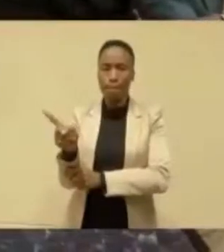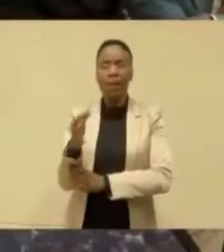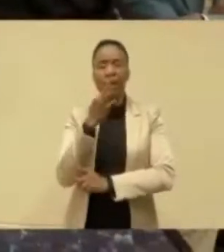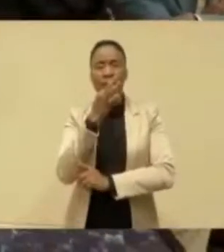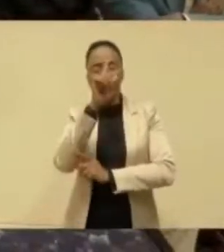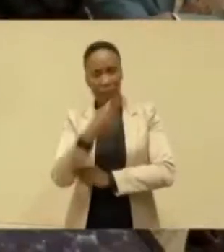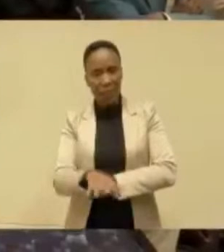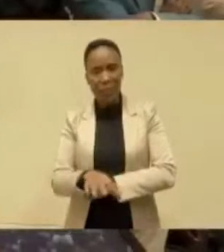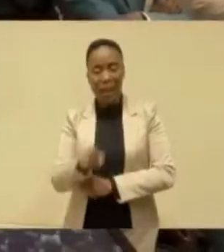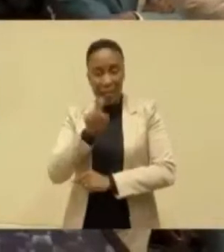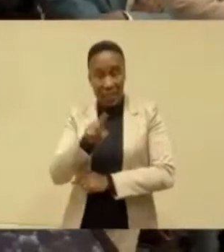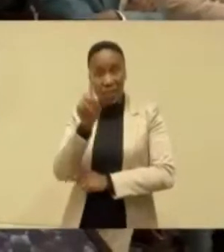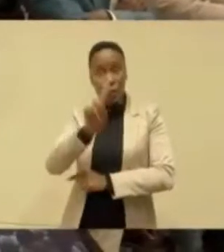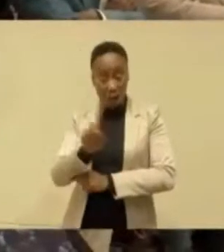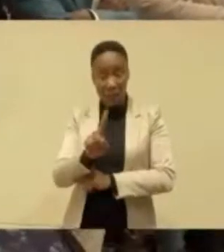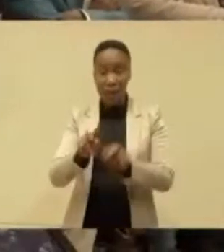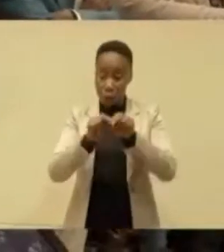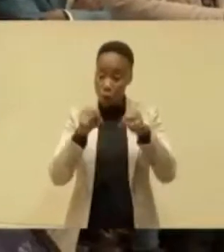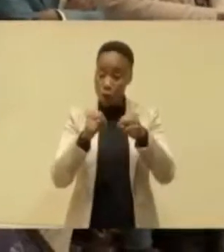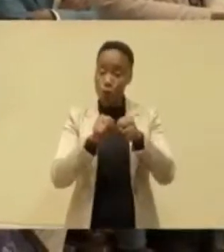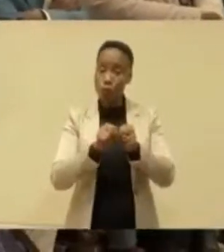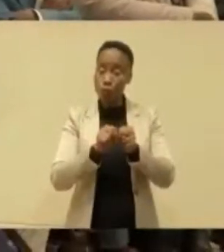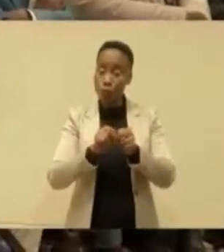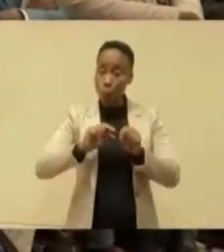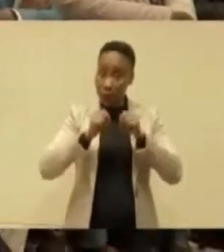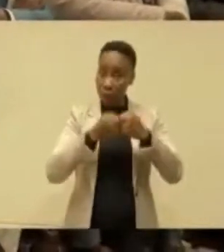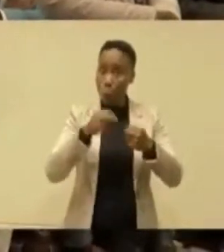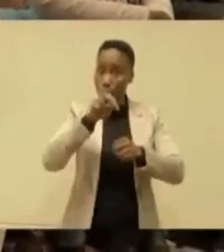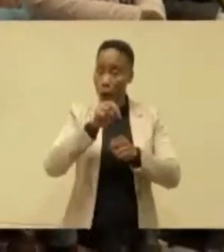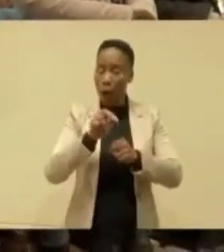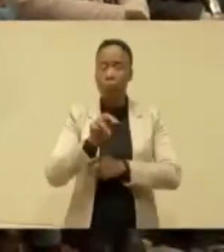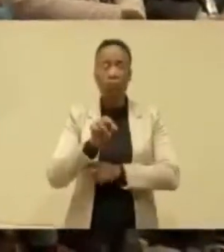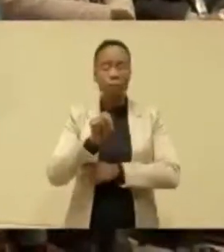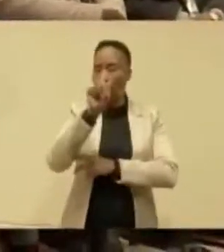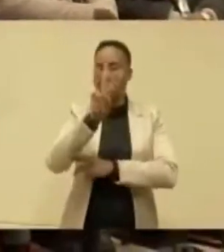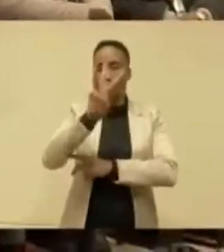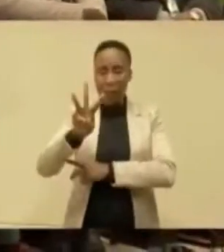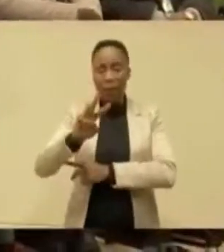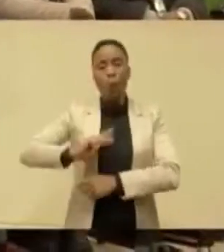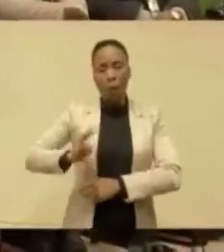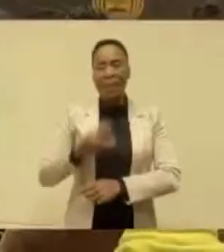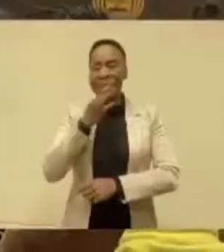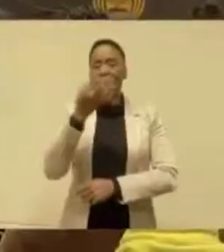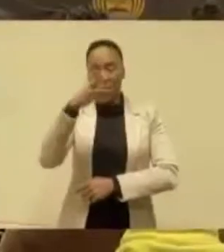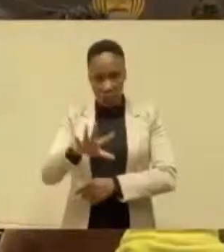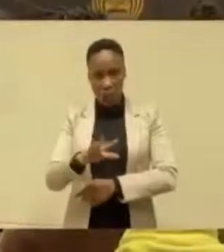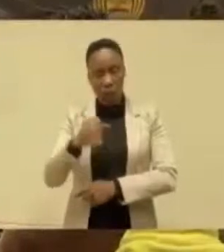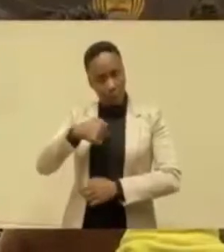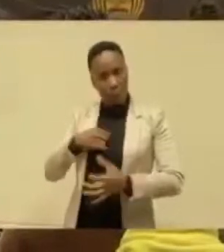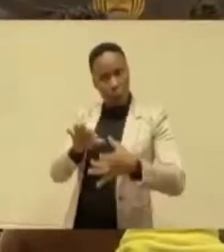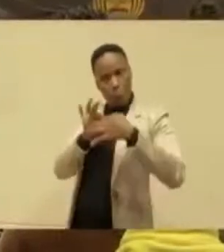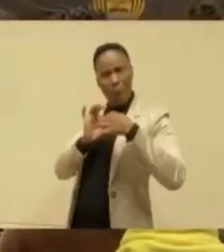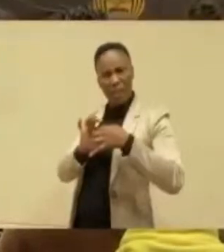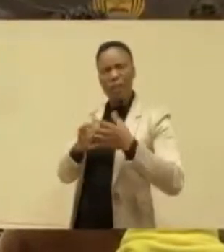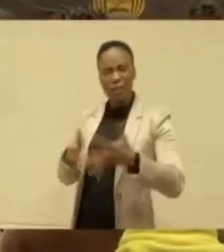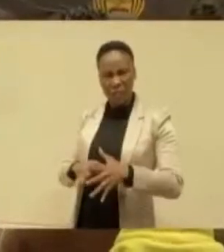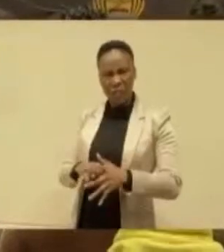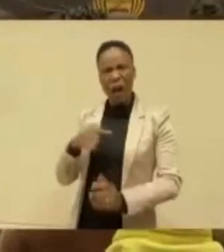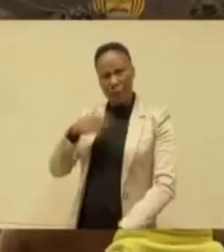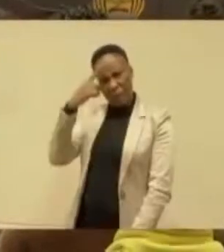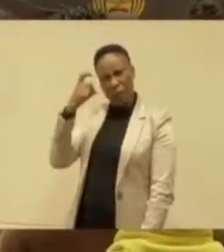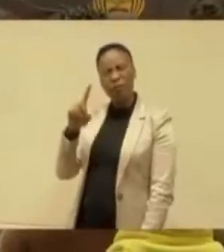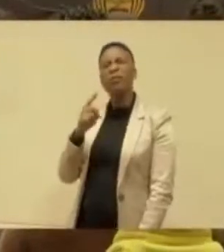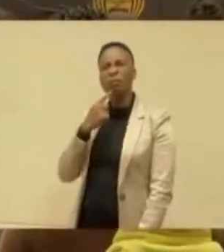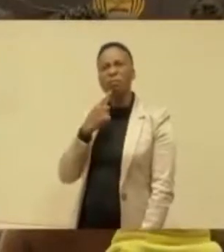this is what the women of northwest have said what are your commitment mse i believe i was not the day of